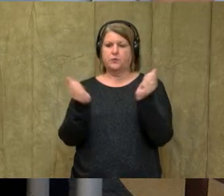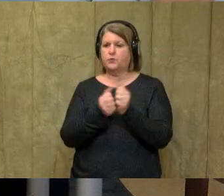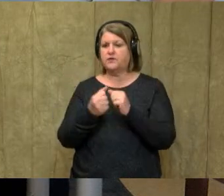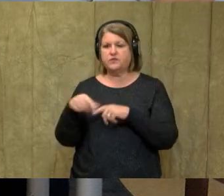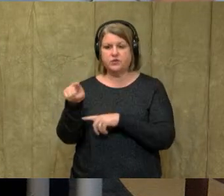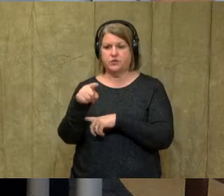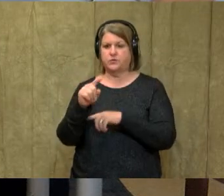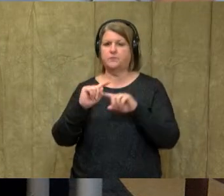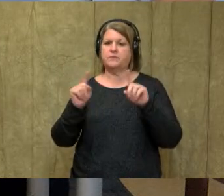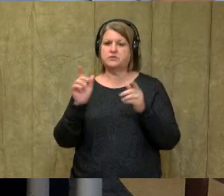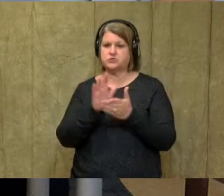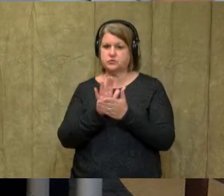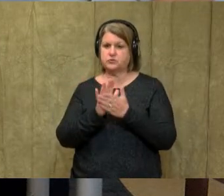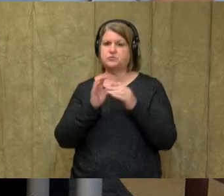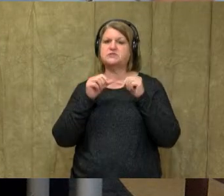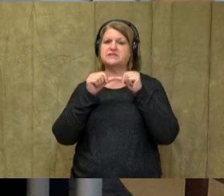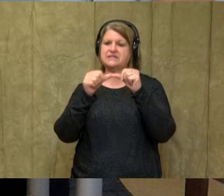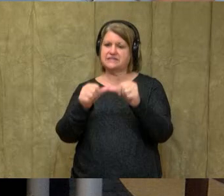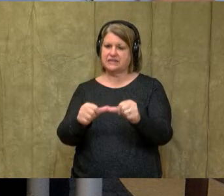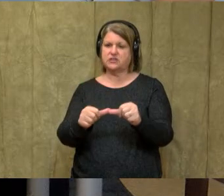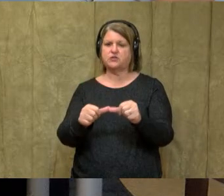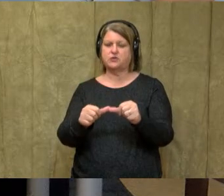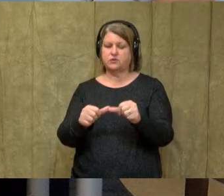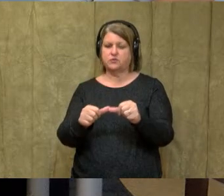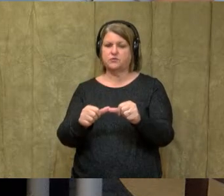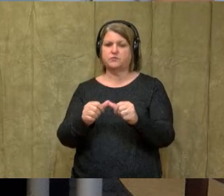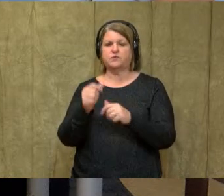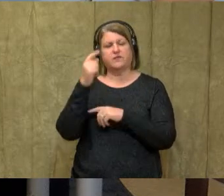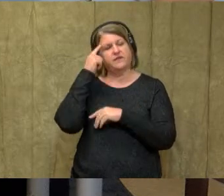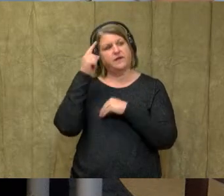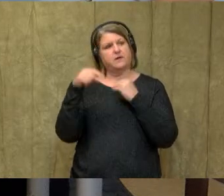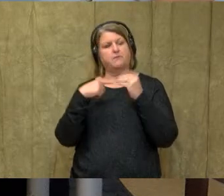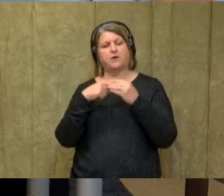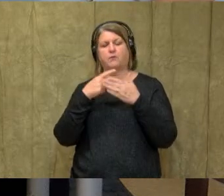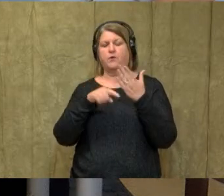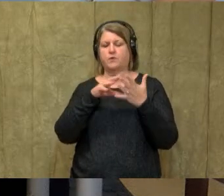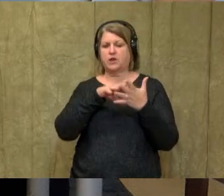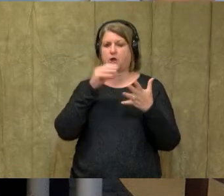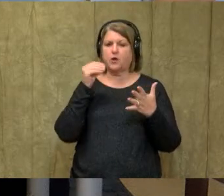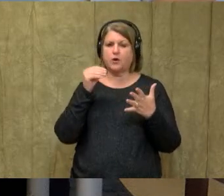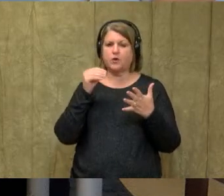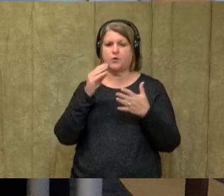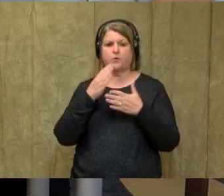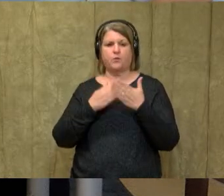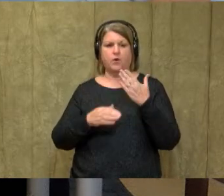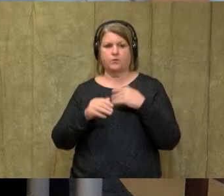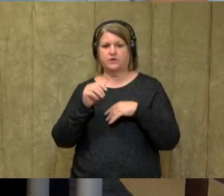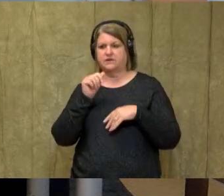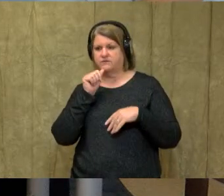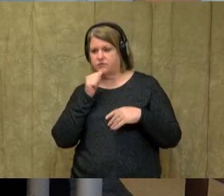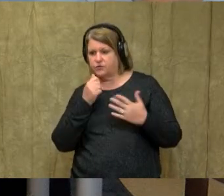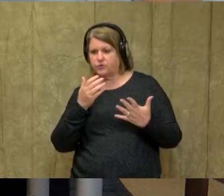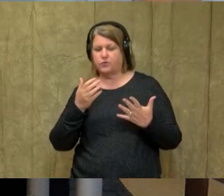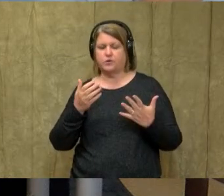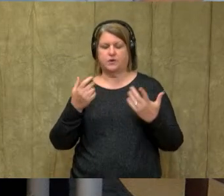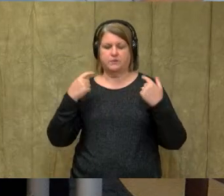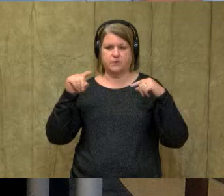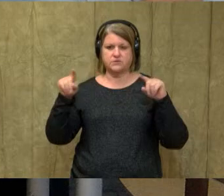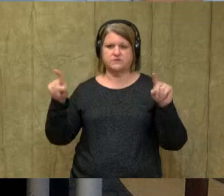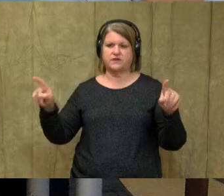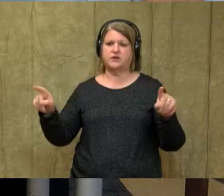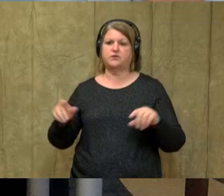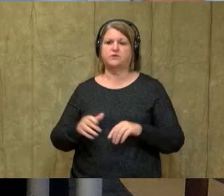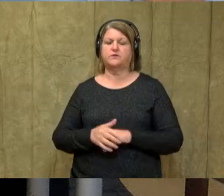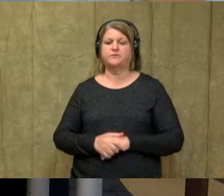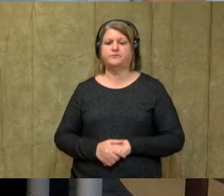has continued. I'd like to take a look at what we've learned, what we've come through, what we've persevered through, and then talk